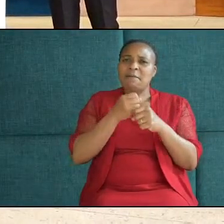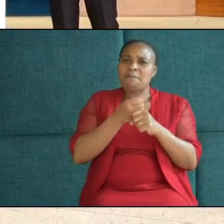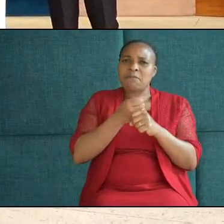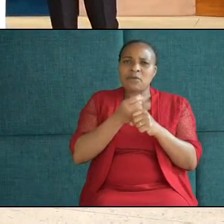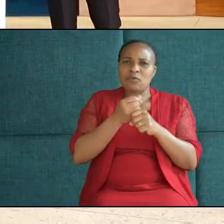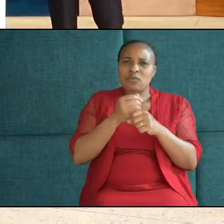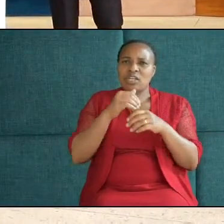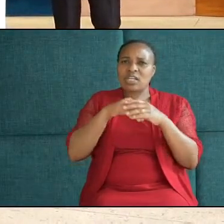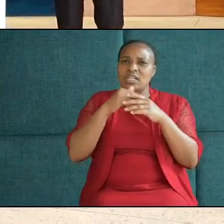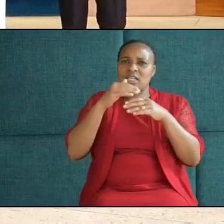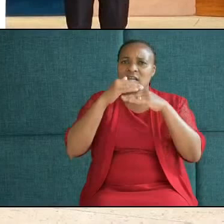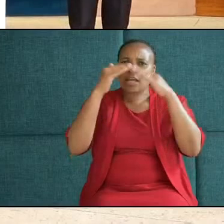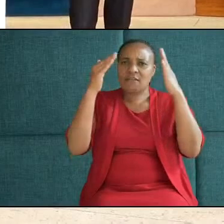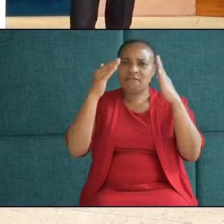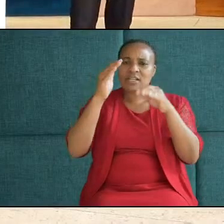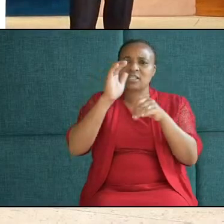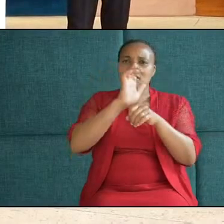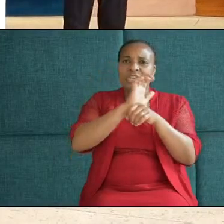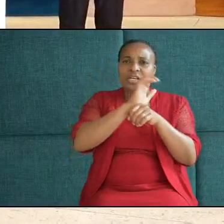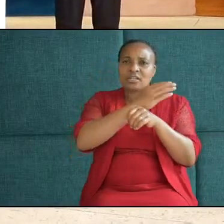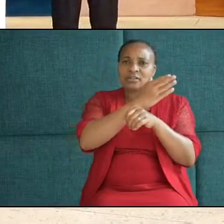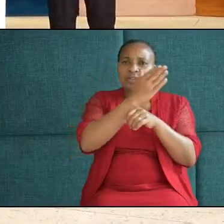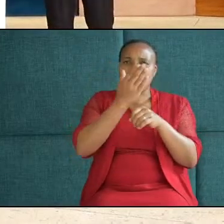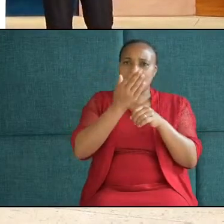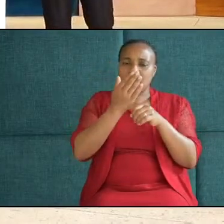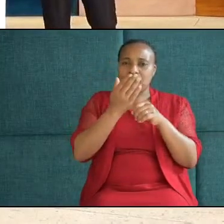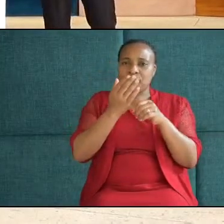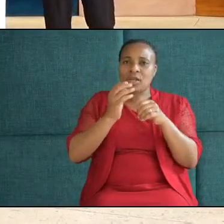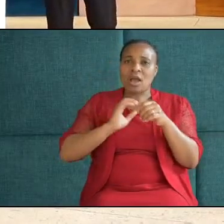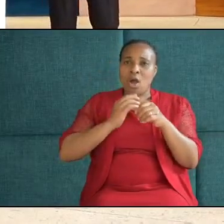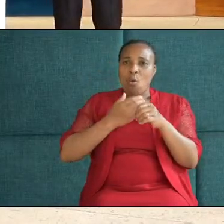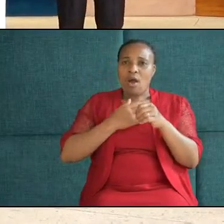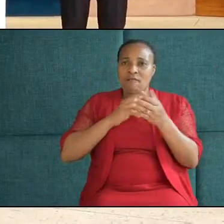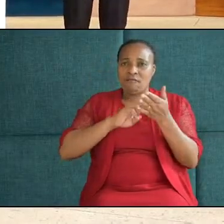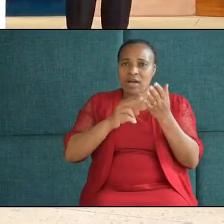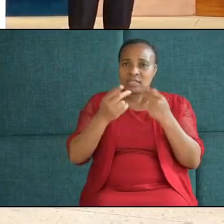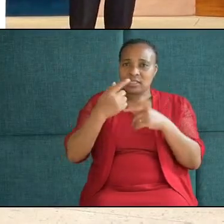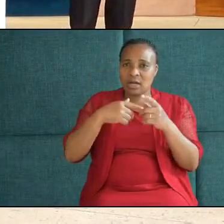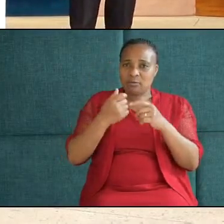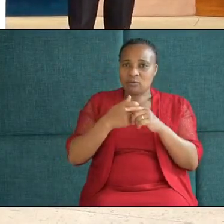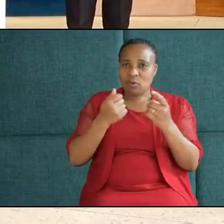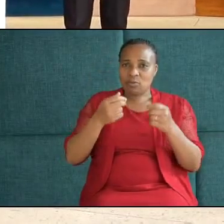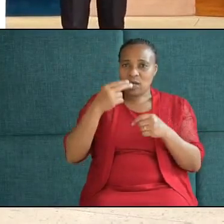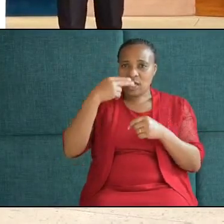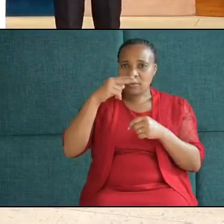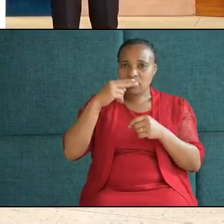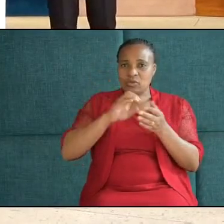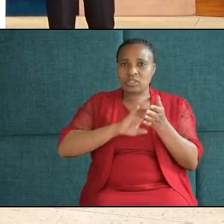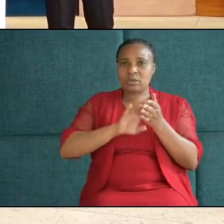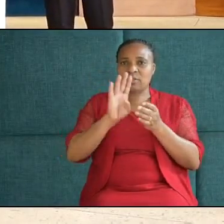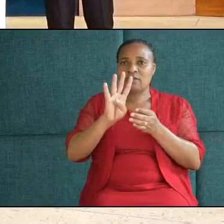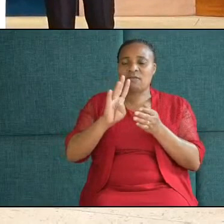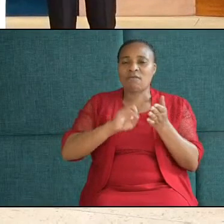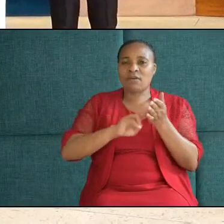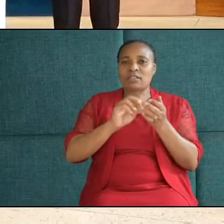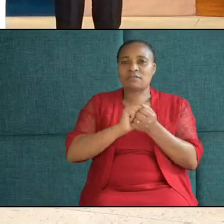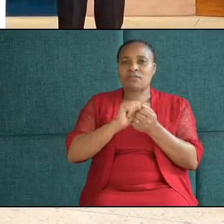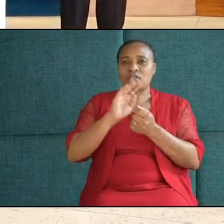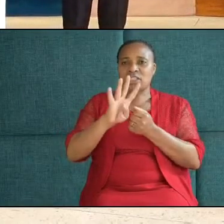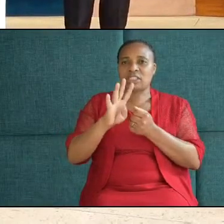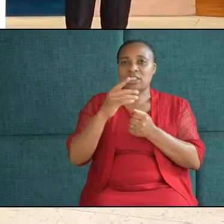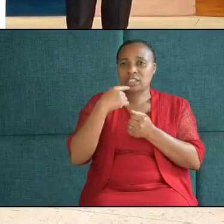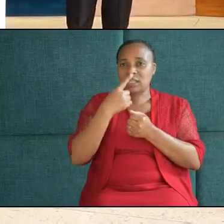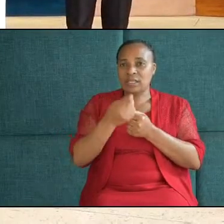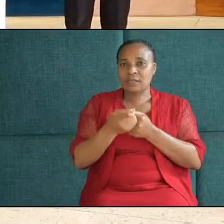the heavenly sanctuary. Our key text comes from the book of Hebrews chapter 4, verse 14.